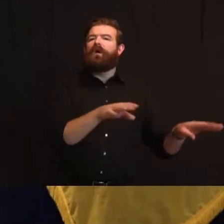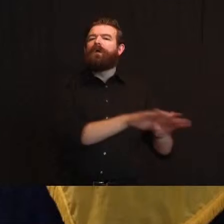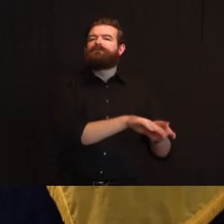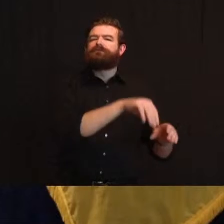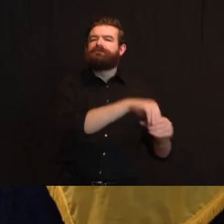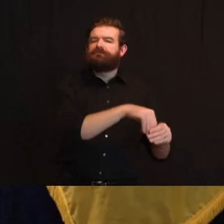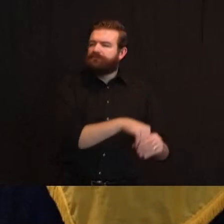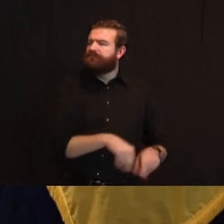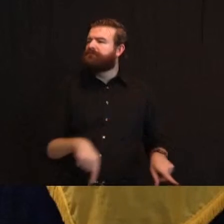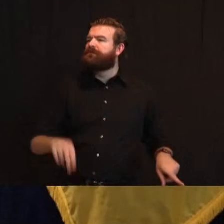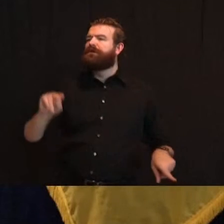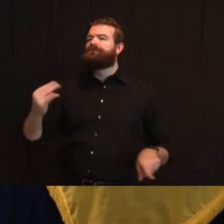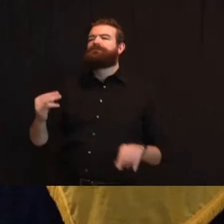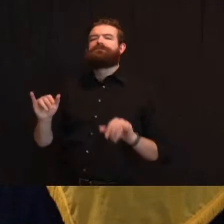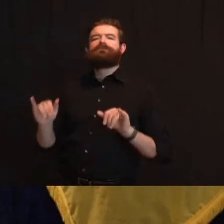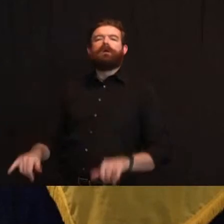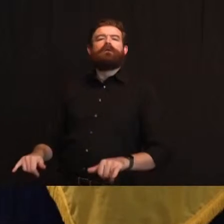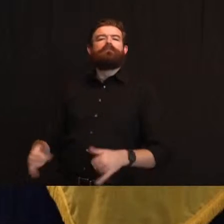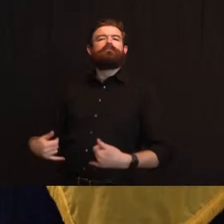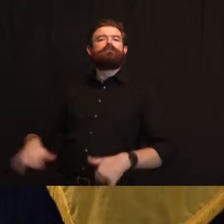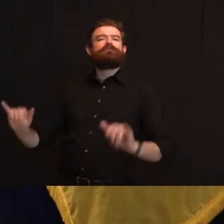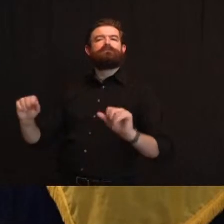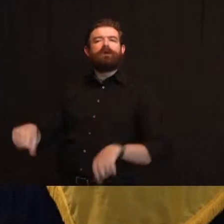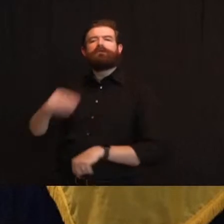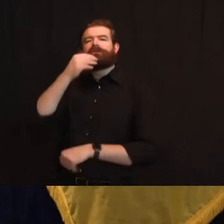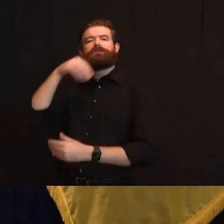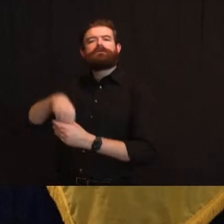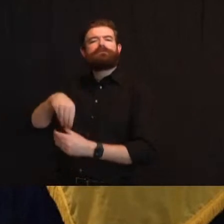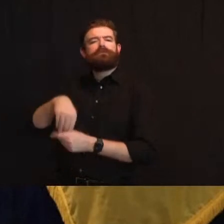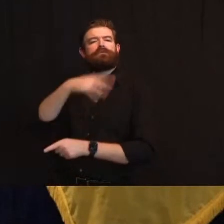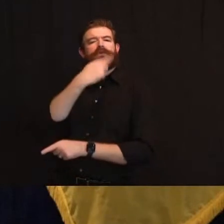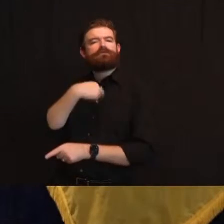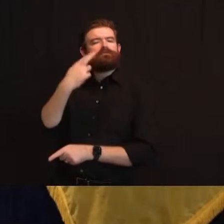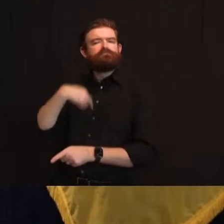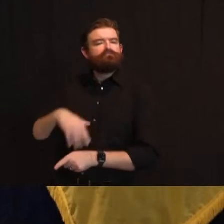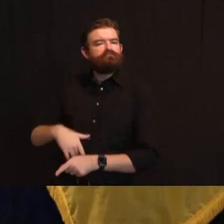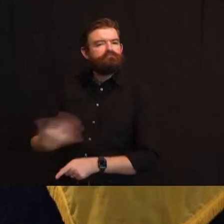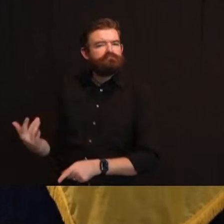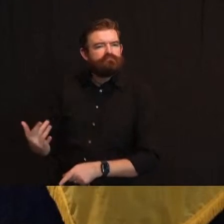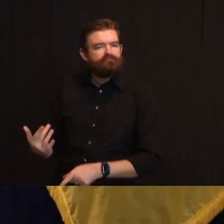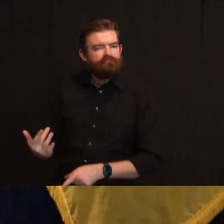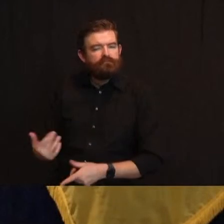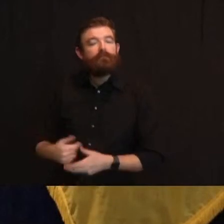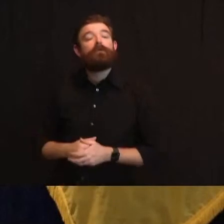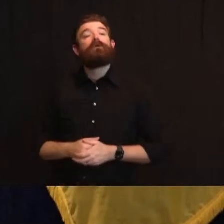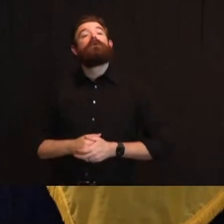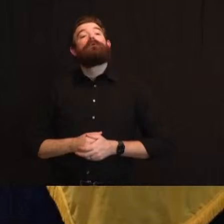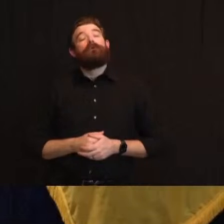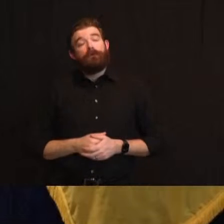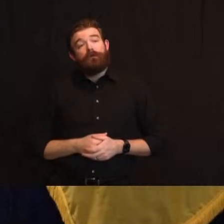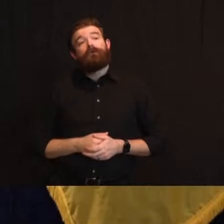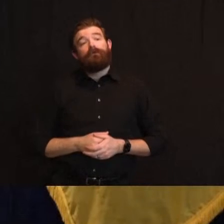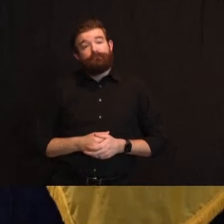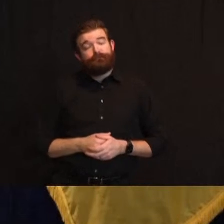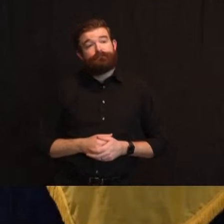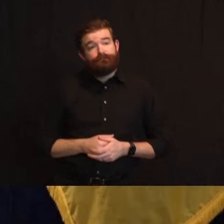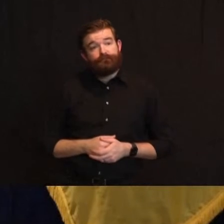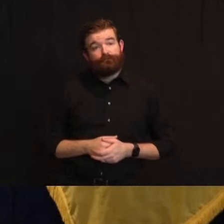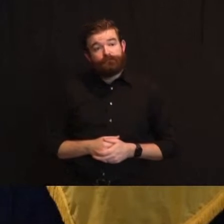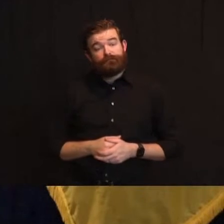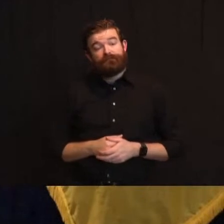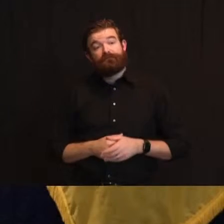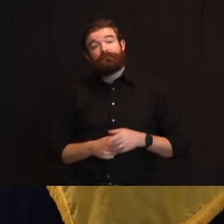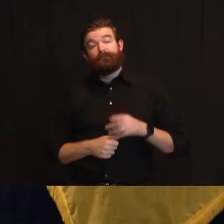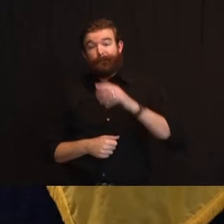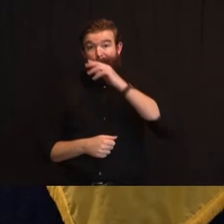rising 7-day average, interesting, Debbie Burks didn't think we'd see the full impact of Thanksgiving till next week. I